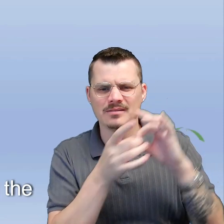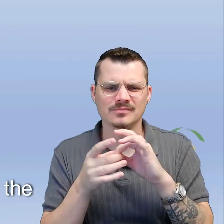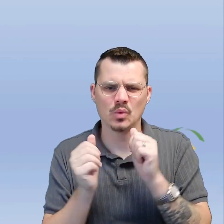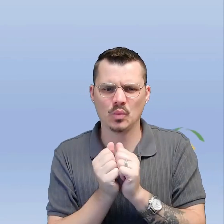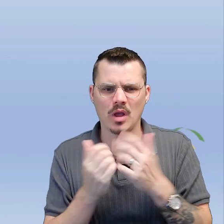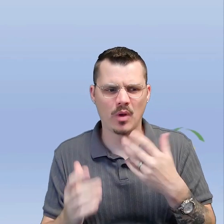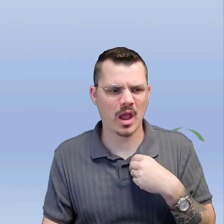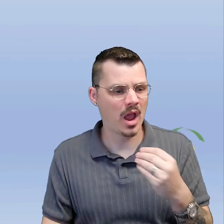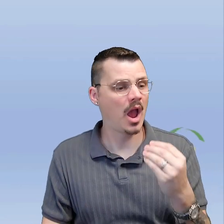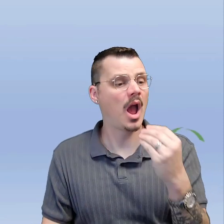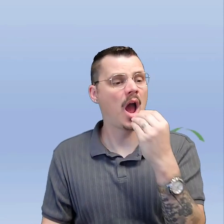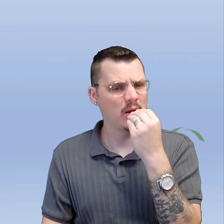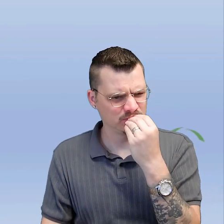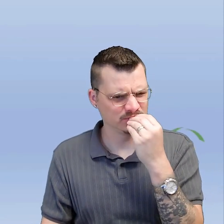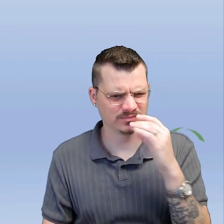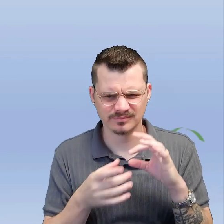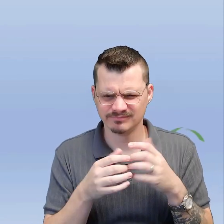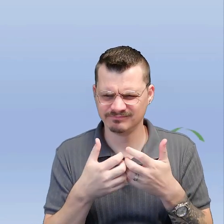with anything the person's put in their mouth.